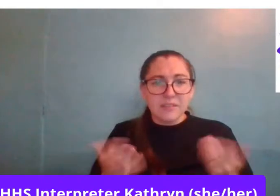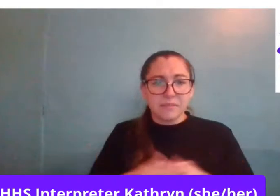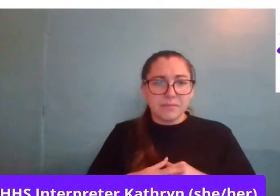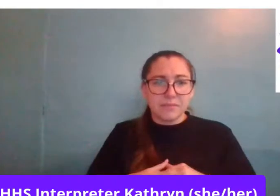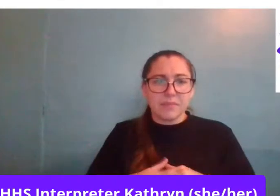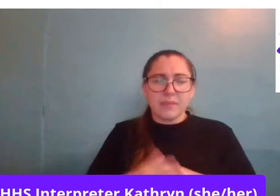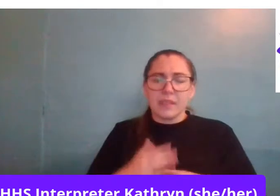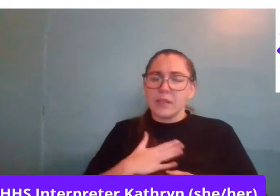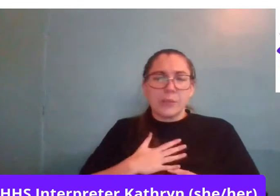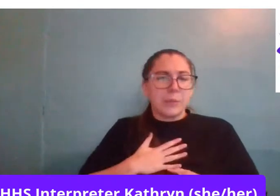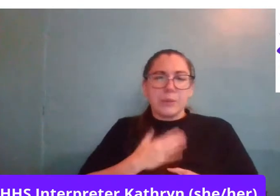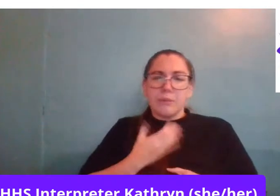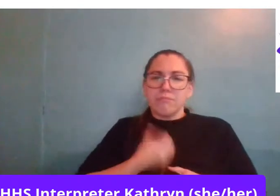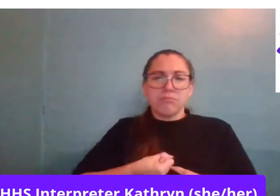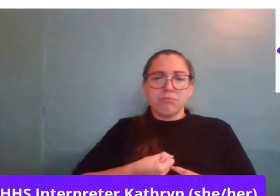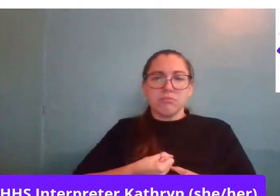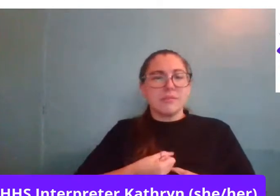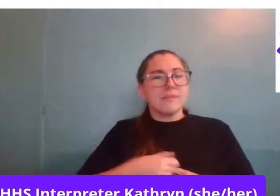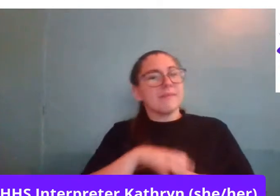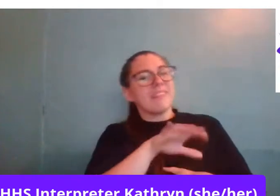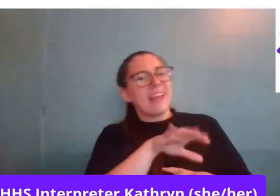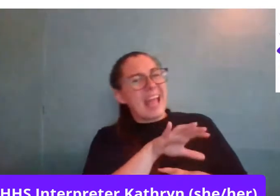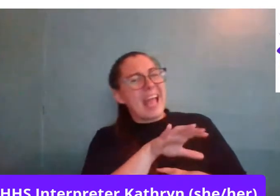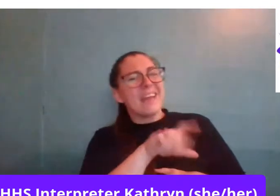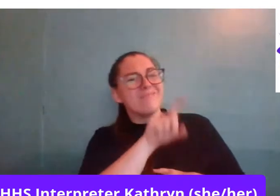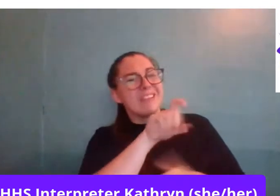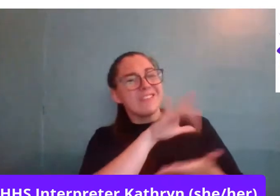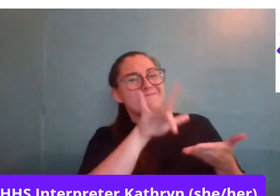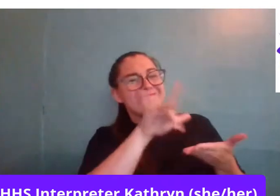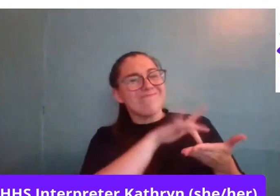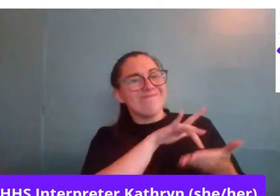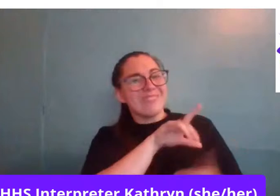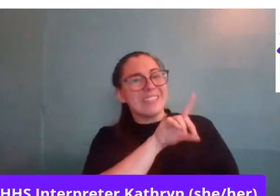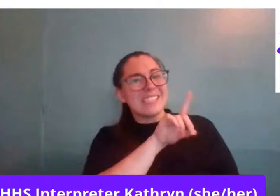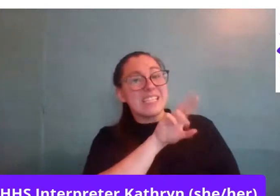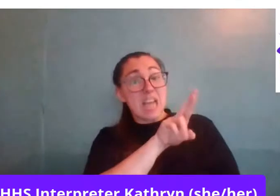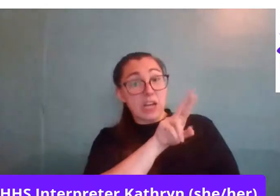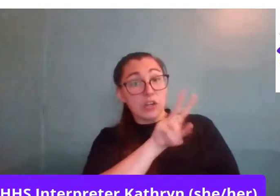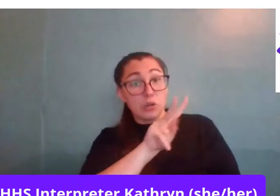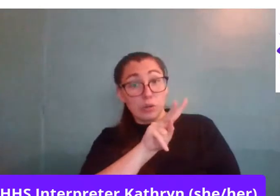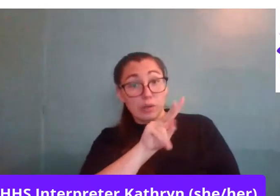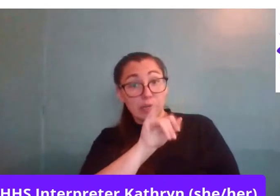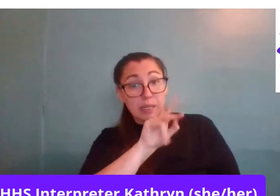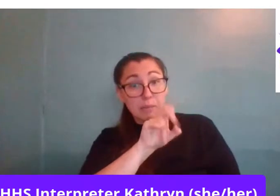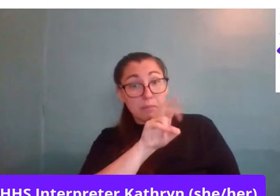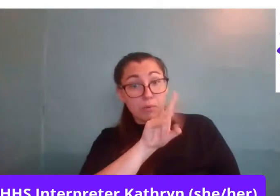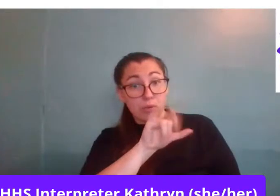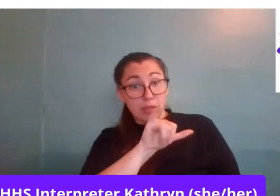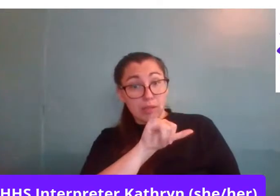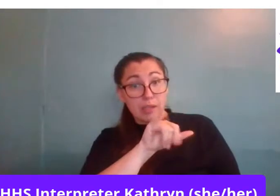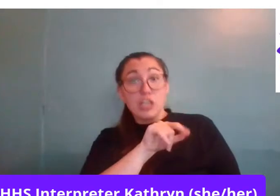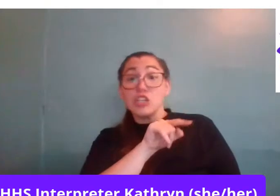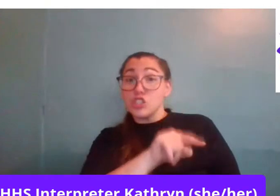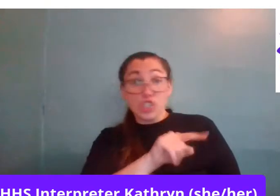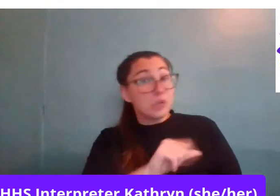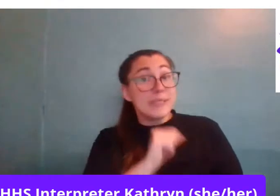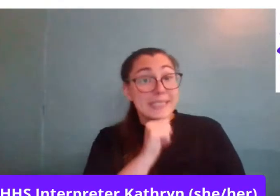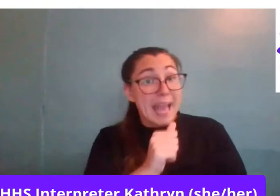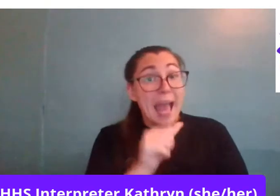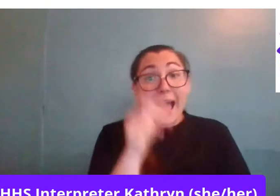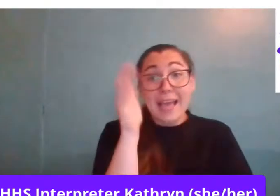well, and I have to correct Dr. Kimberly. She wasn't speaking on the video. She was leading on the